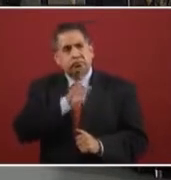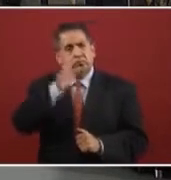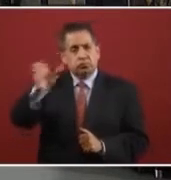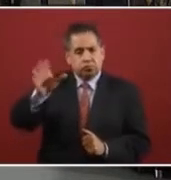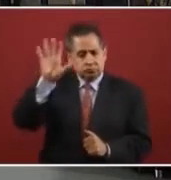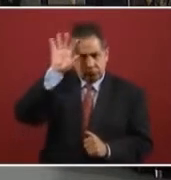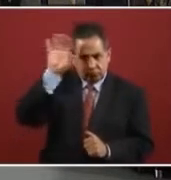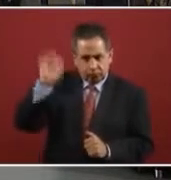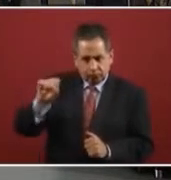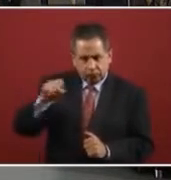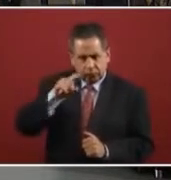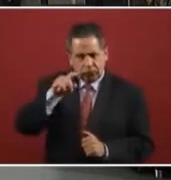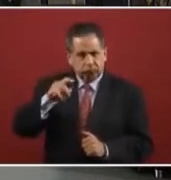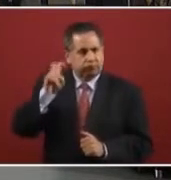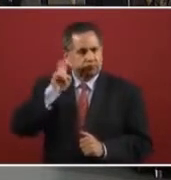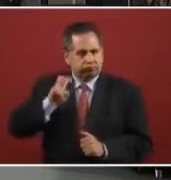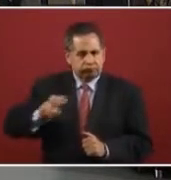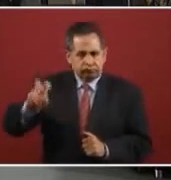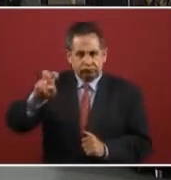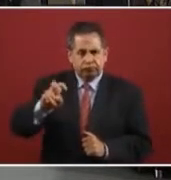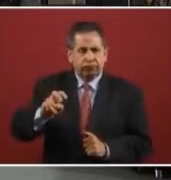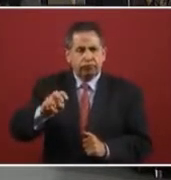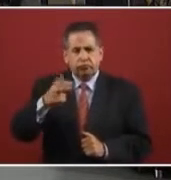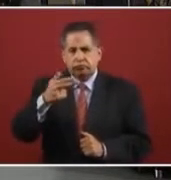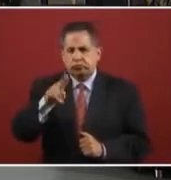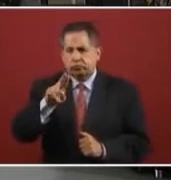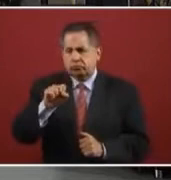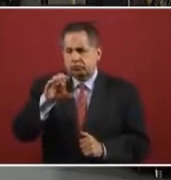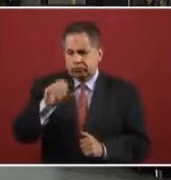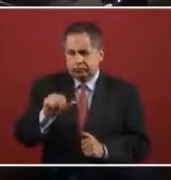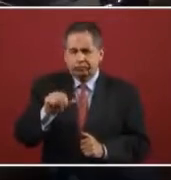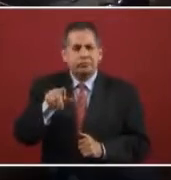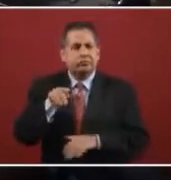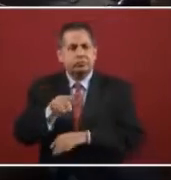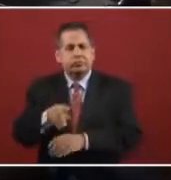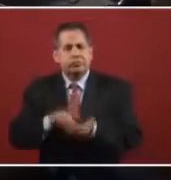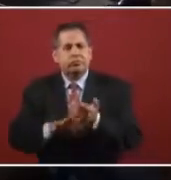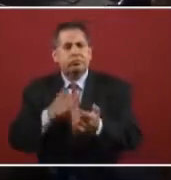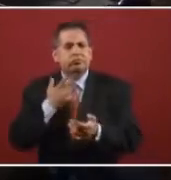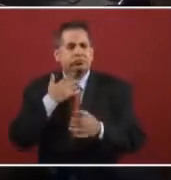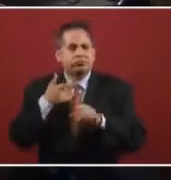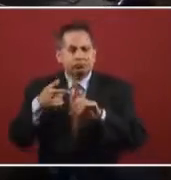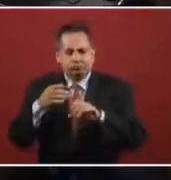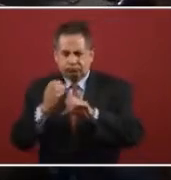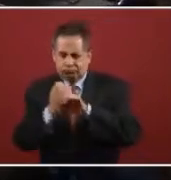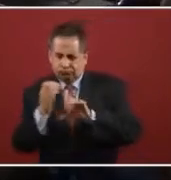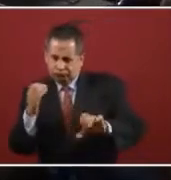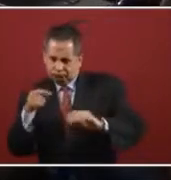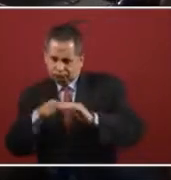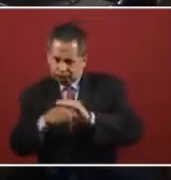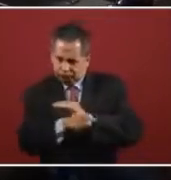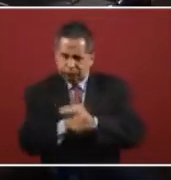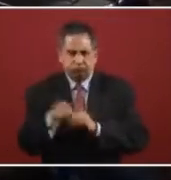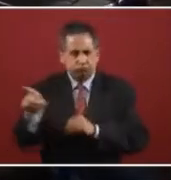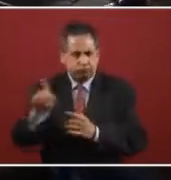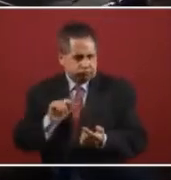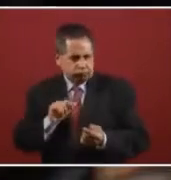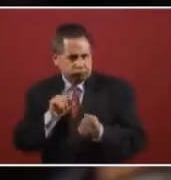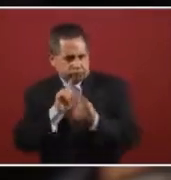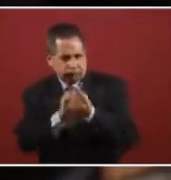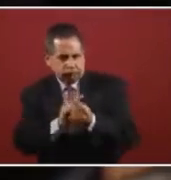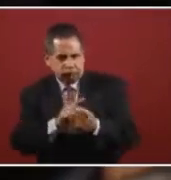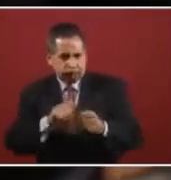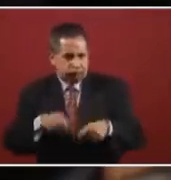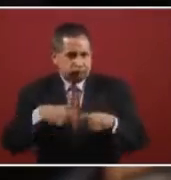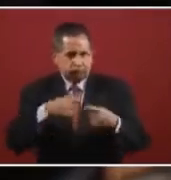you went to Morelos, la gira de la Huesca, to the meeting of the West regarding the gas tax. Persona, and a person came to